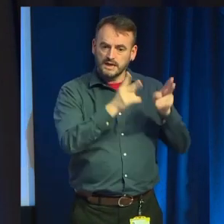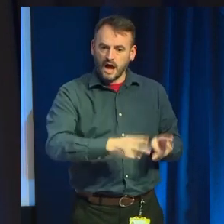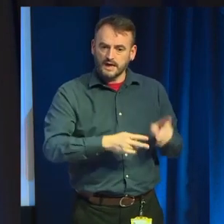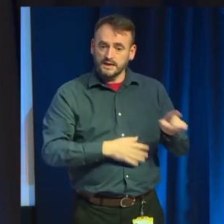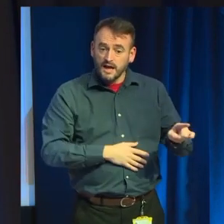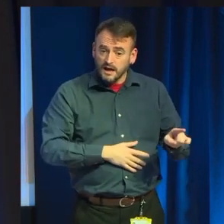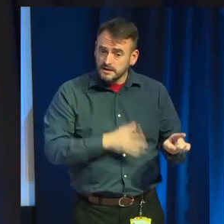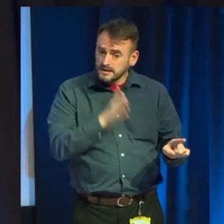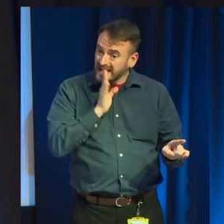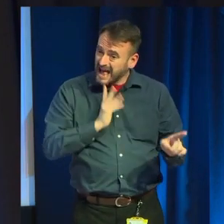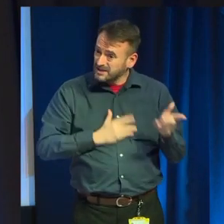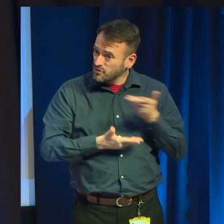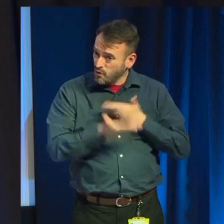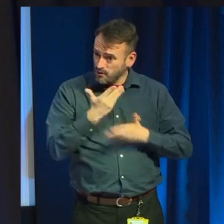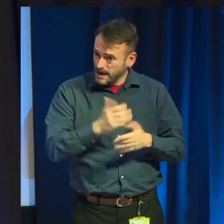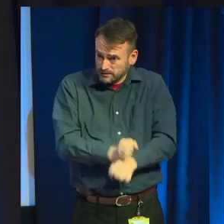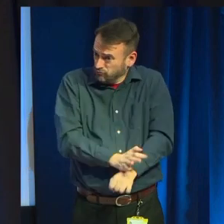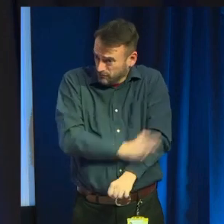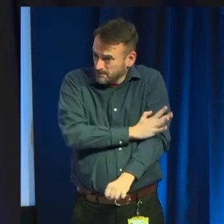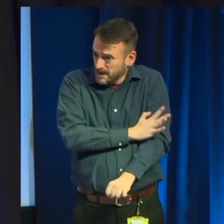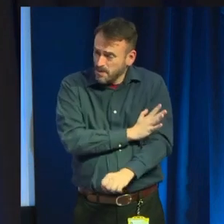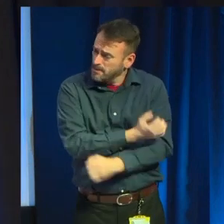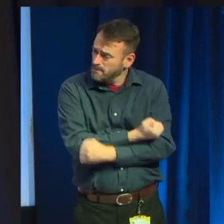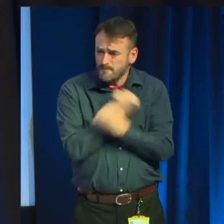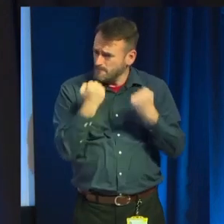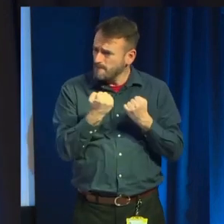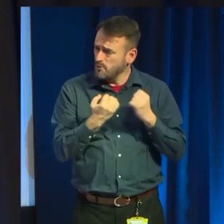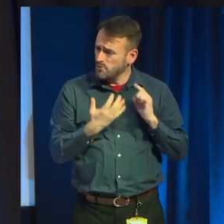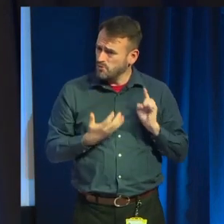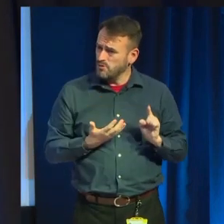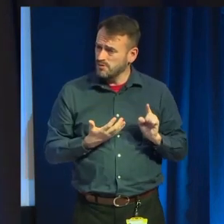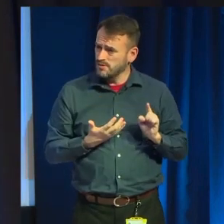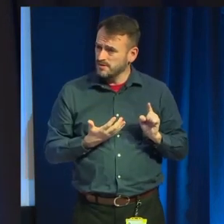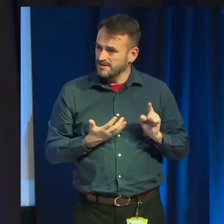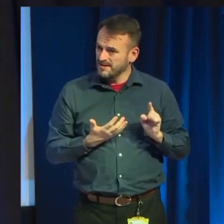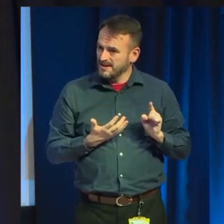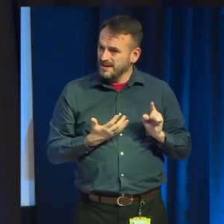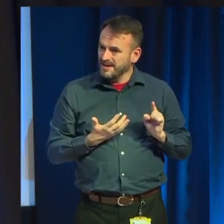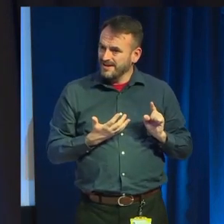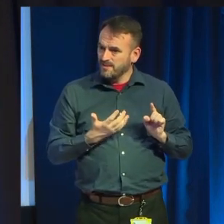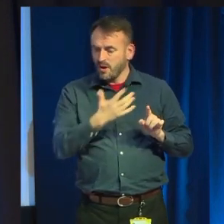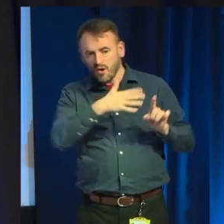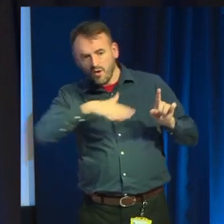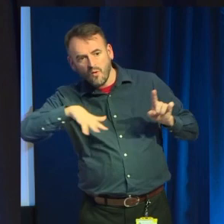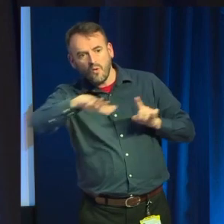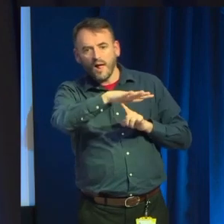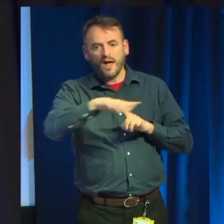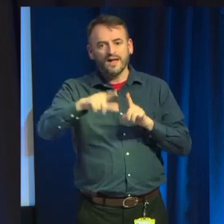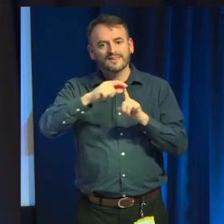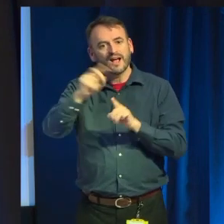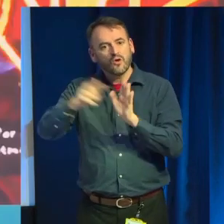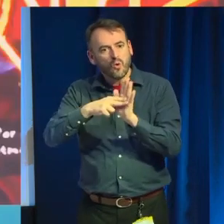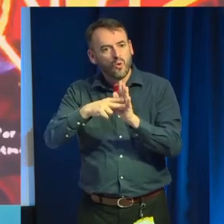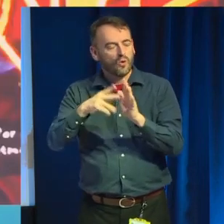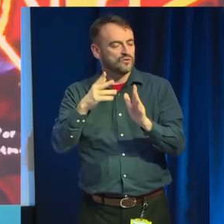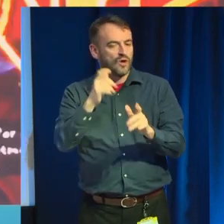creepy moment, and it's very powerful. And I think despite how much cool stuff is happening in Psychonauts, gameplay-wise, content-wise, these kind of